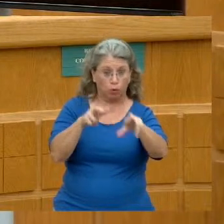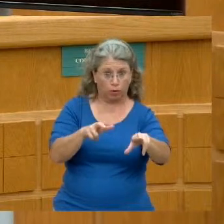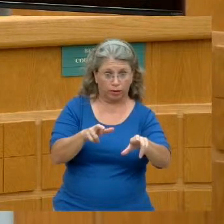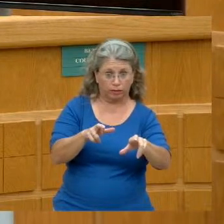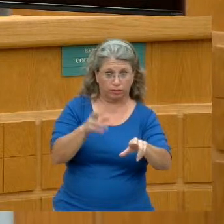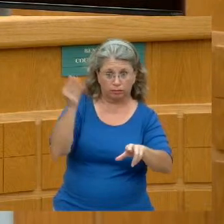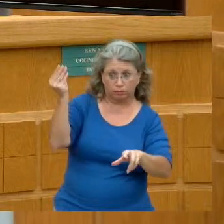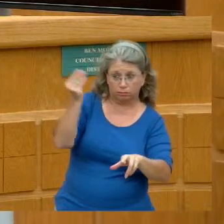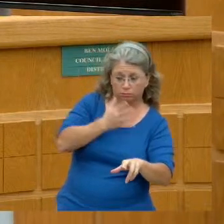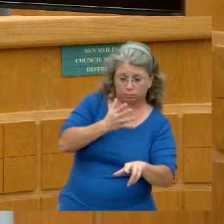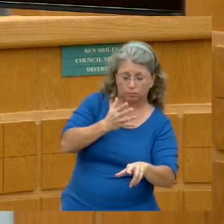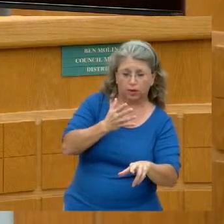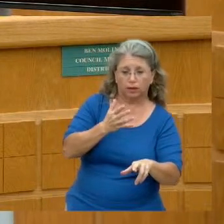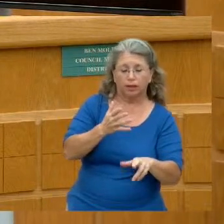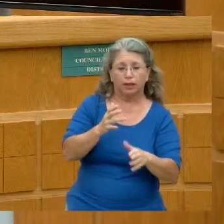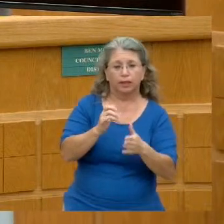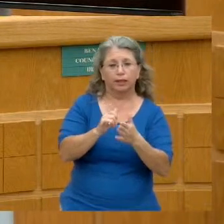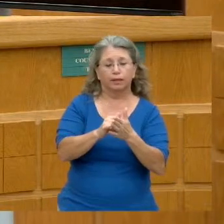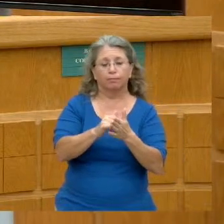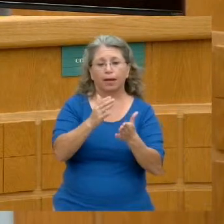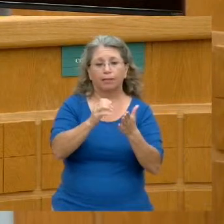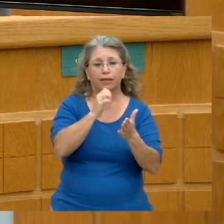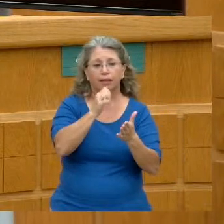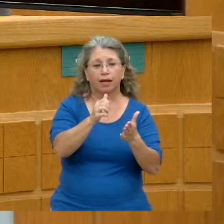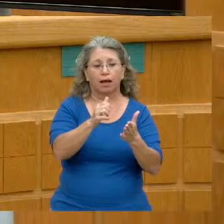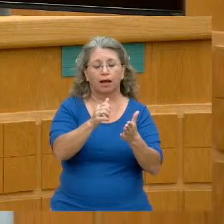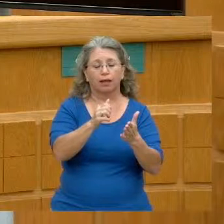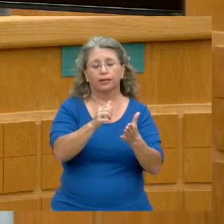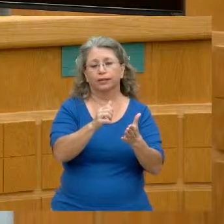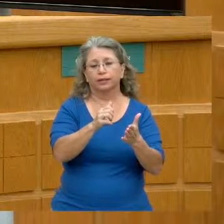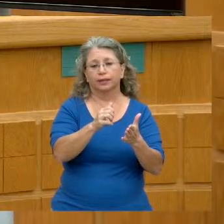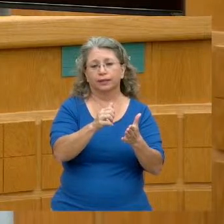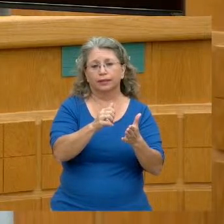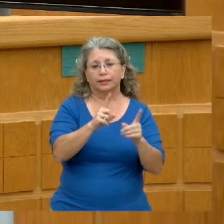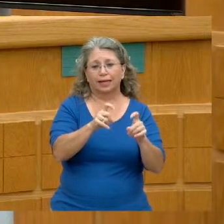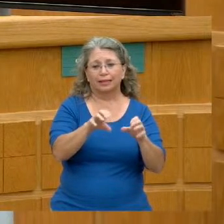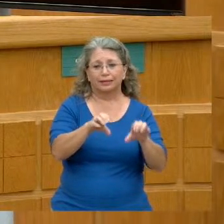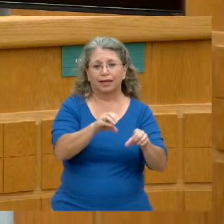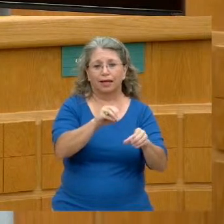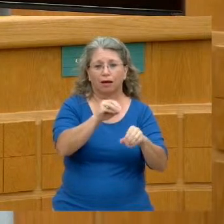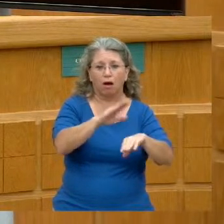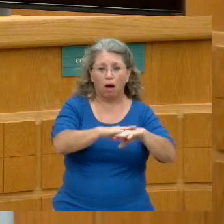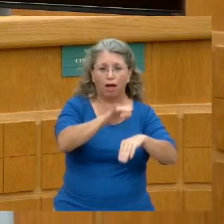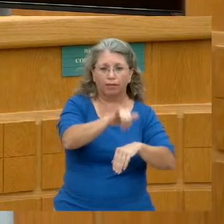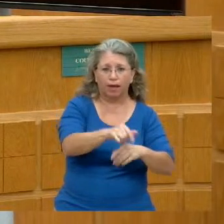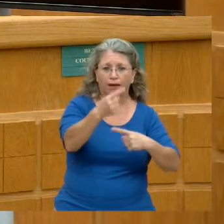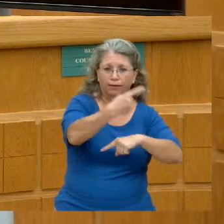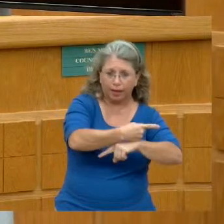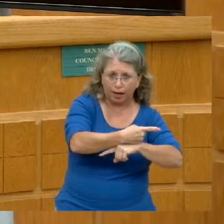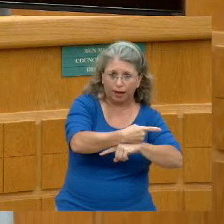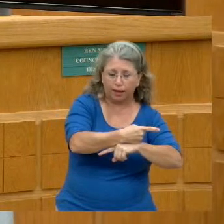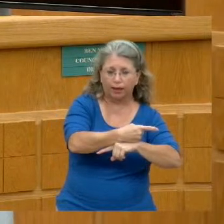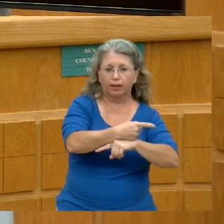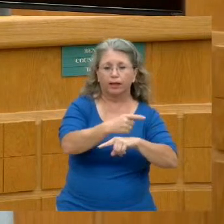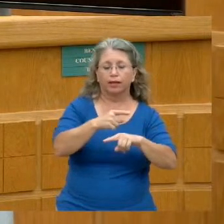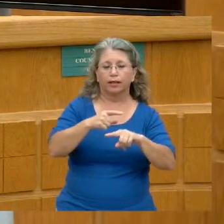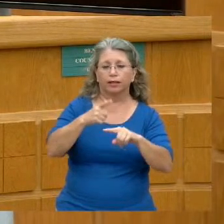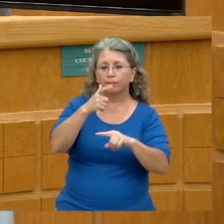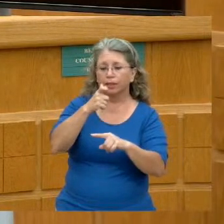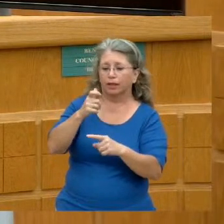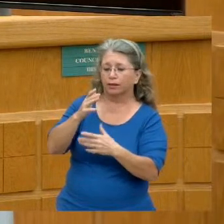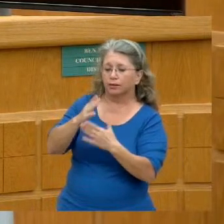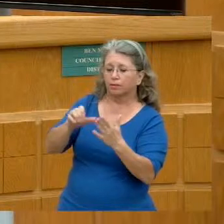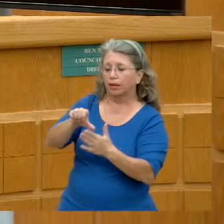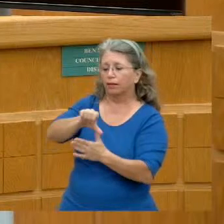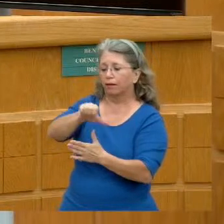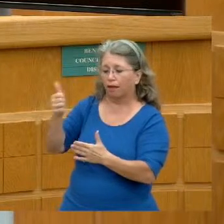not necessarily the tests performed that day. There's a lag in this indicator. Because people submitting or entities submitting